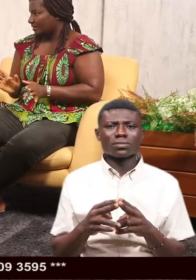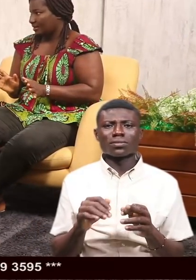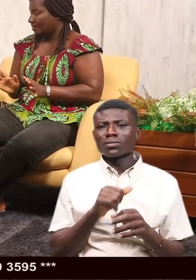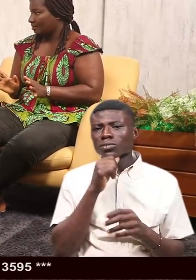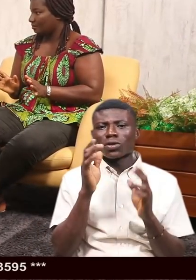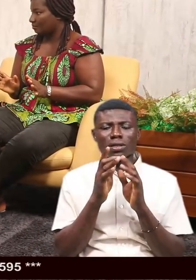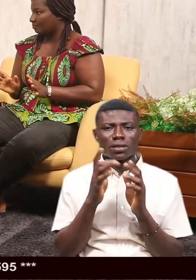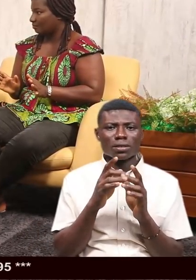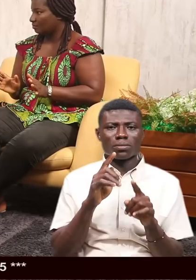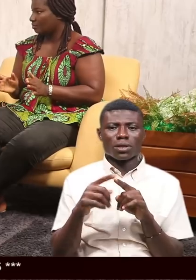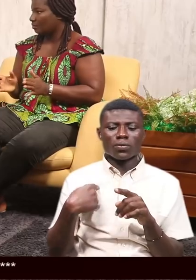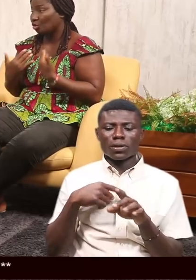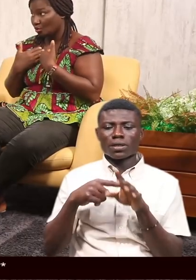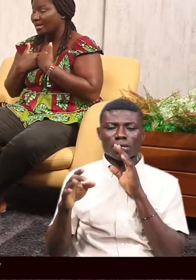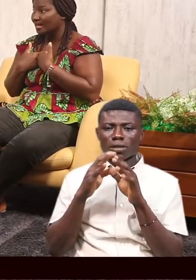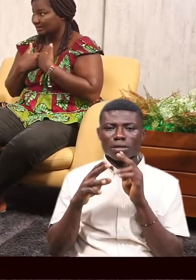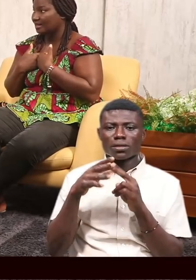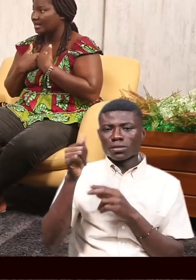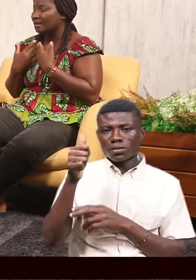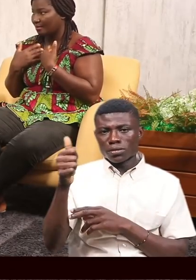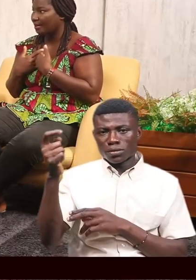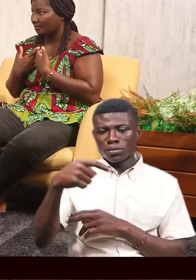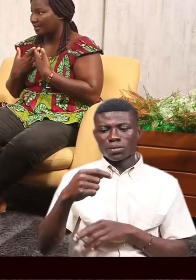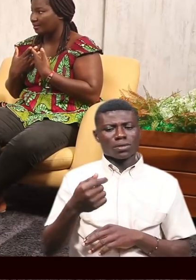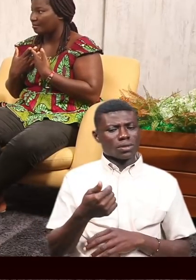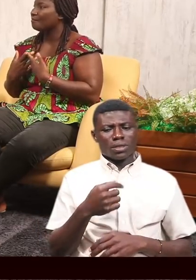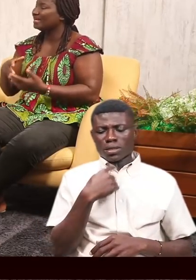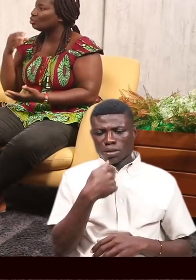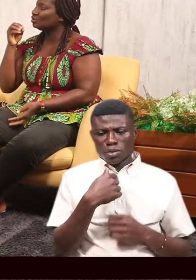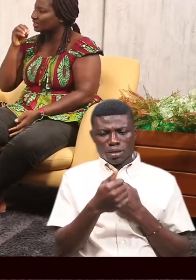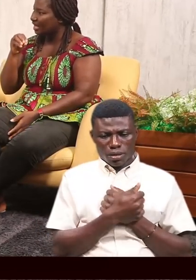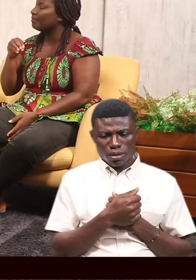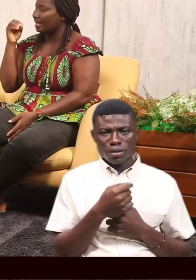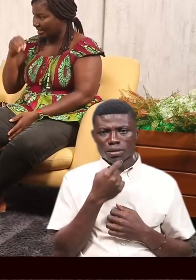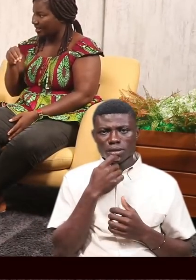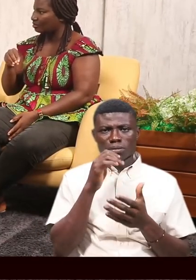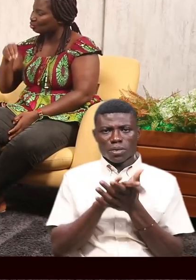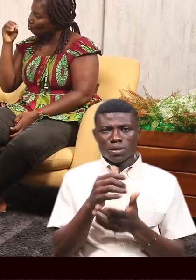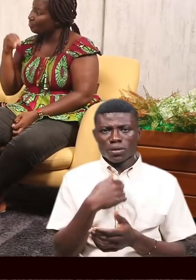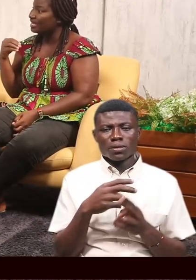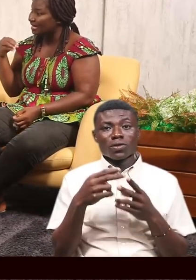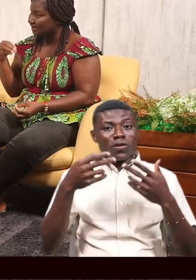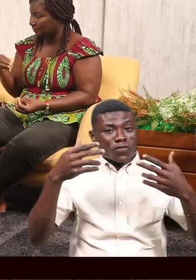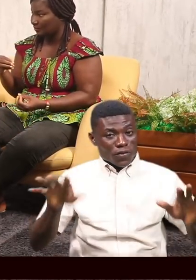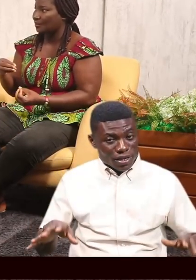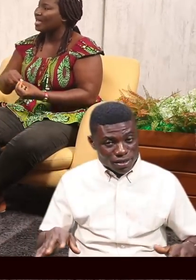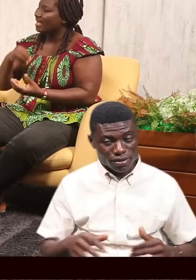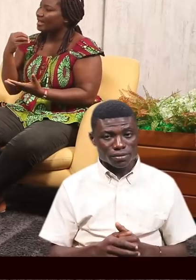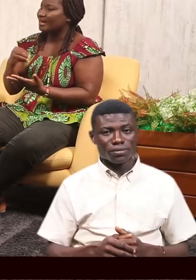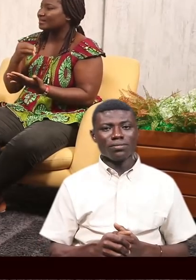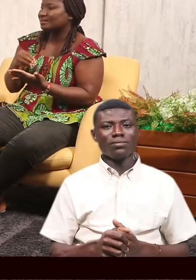enya link okay ono ankasa ene bepe mi o shia aha to wie na chi